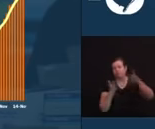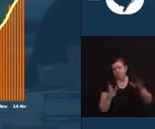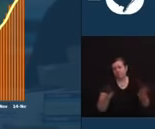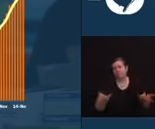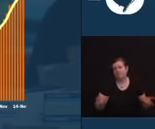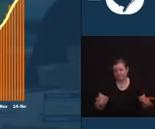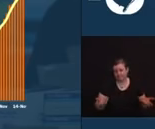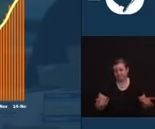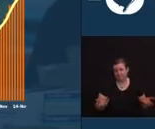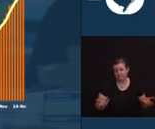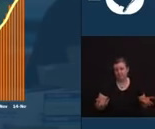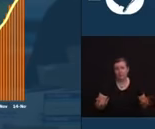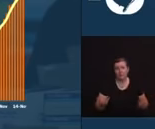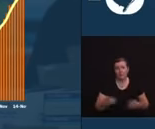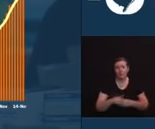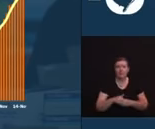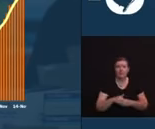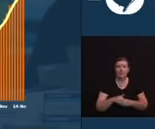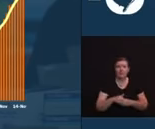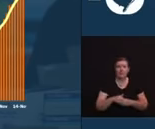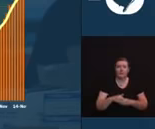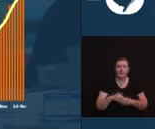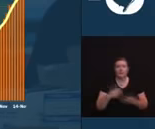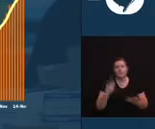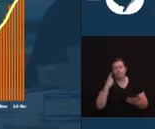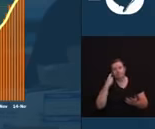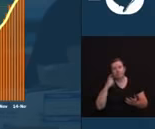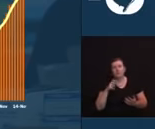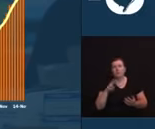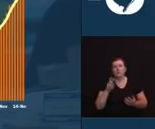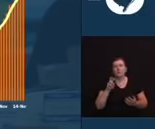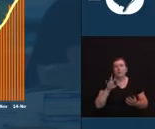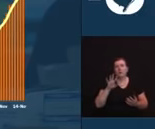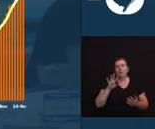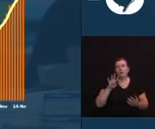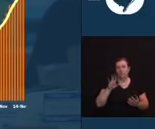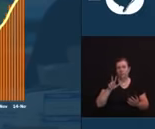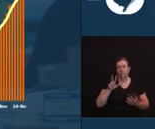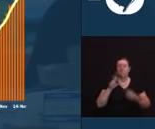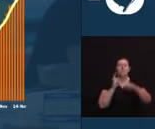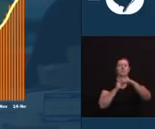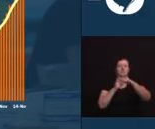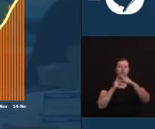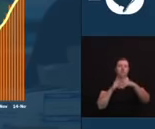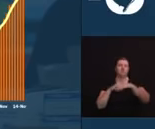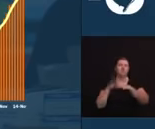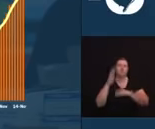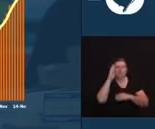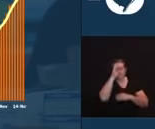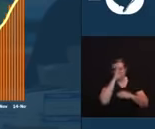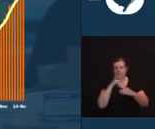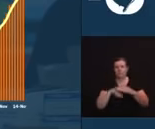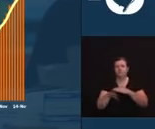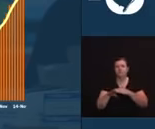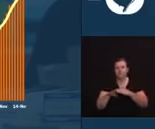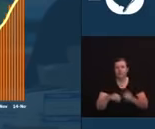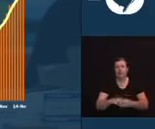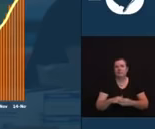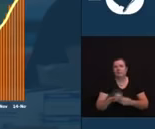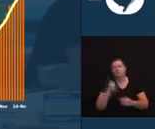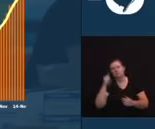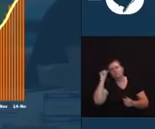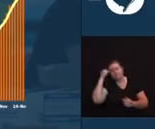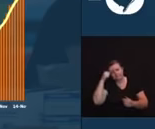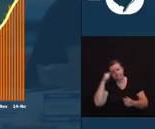253 COVID-positive patients were admitted just yesterday. And just yesterday, again, this is apples to oranges because they're not yet